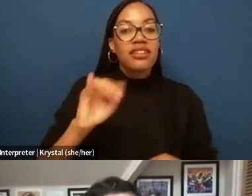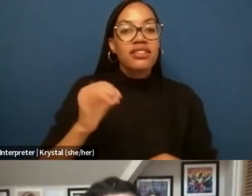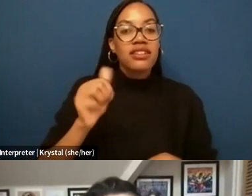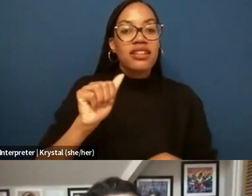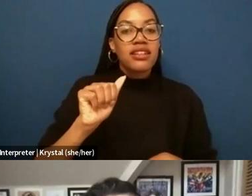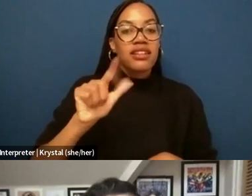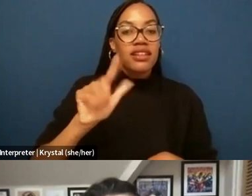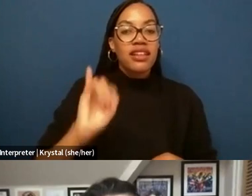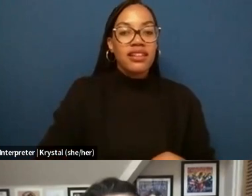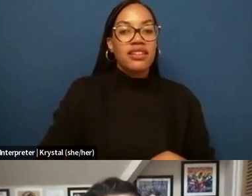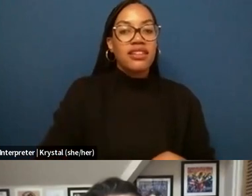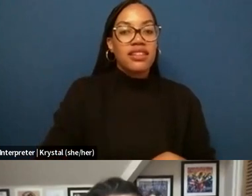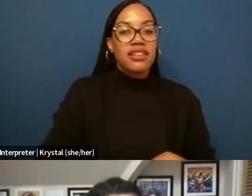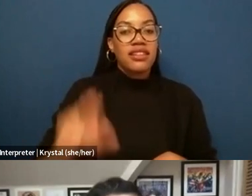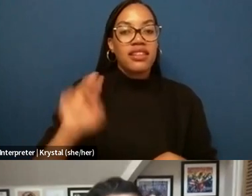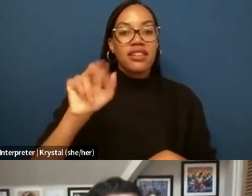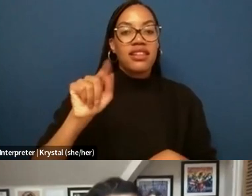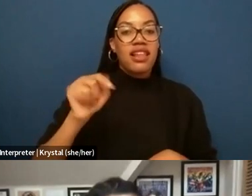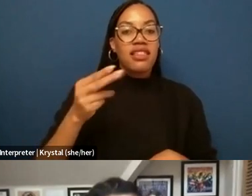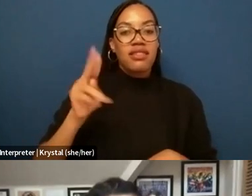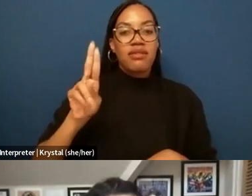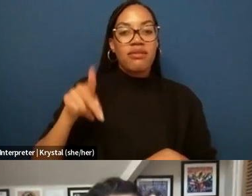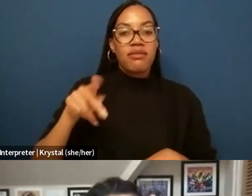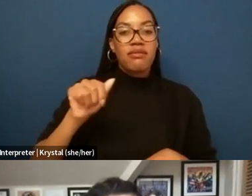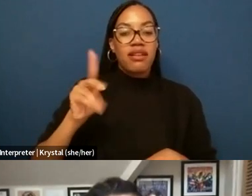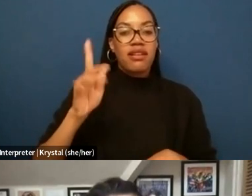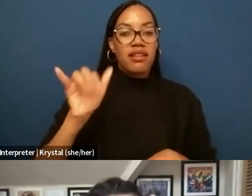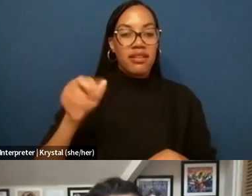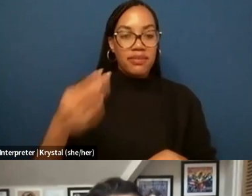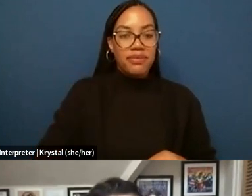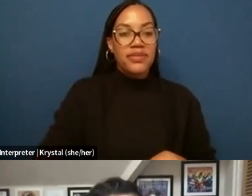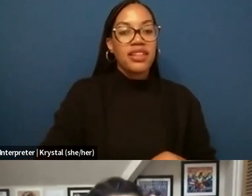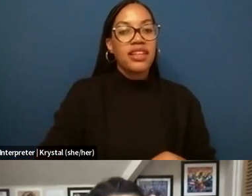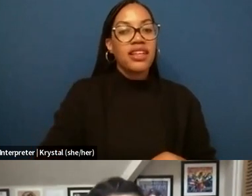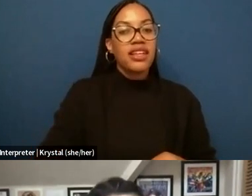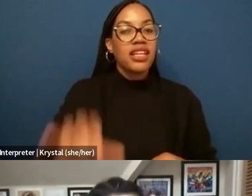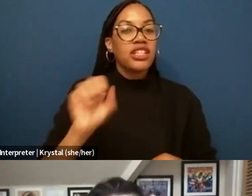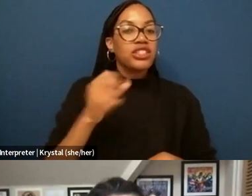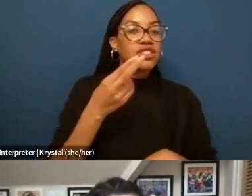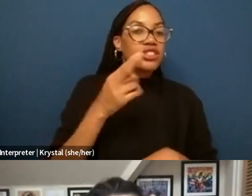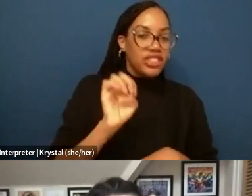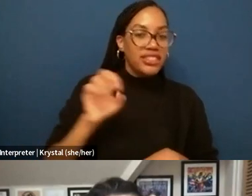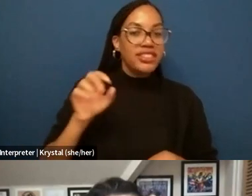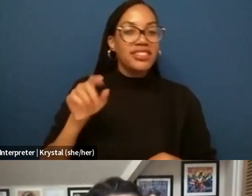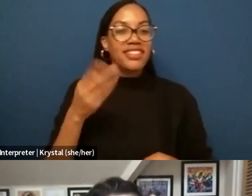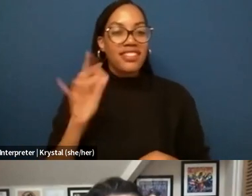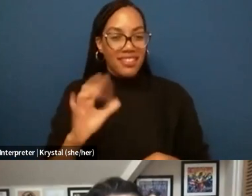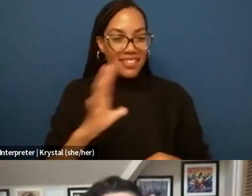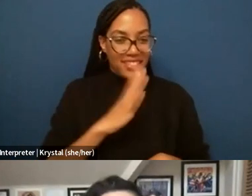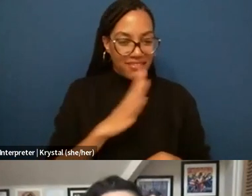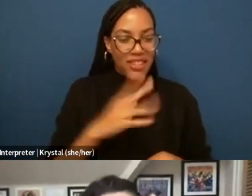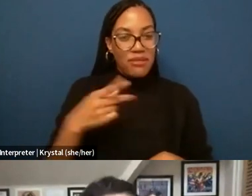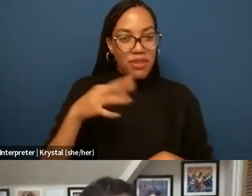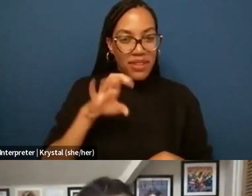fine by me. In terms of an image description, I am a visibly sleepy